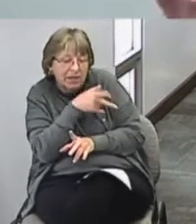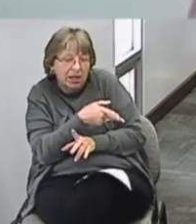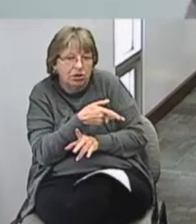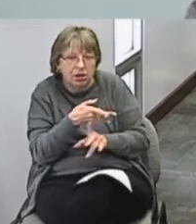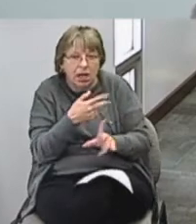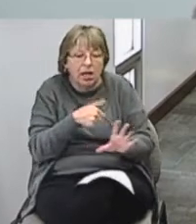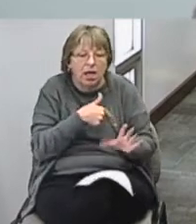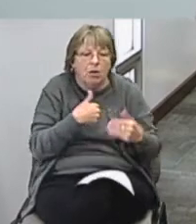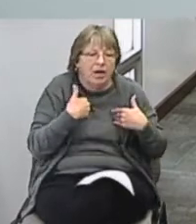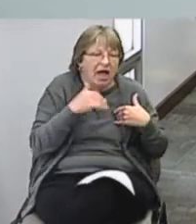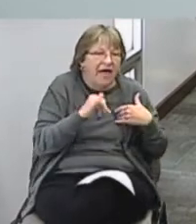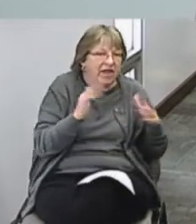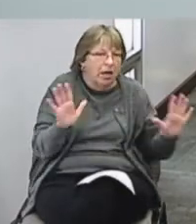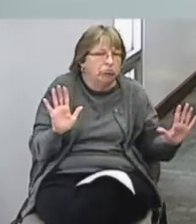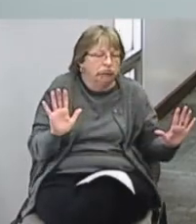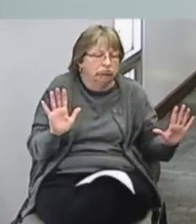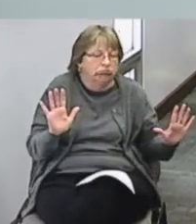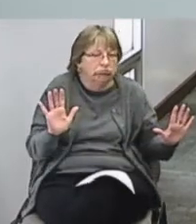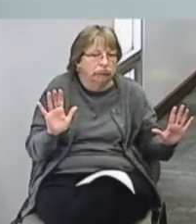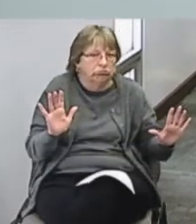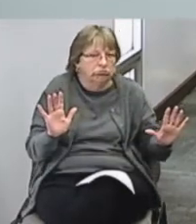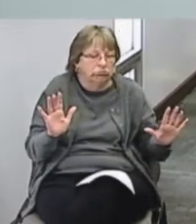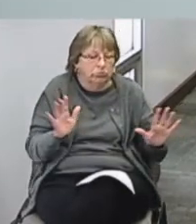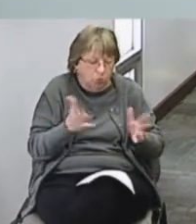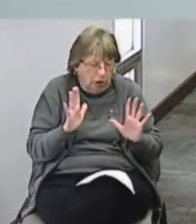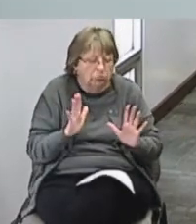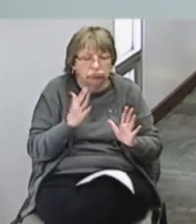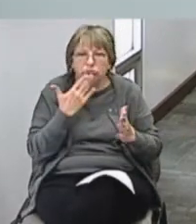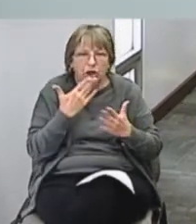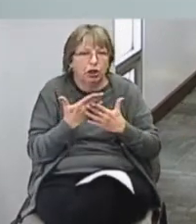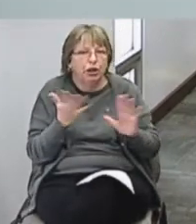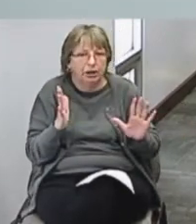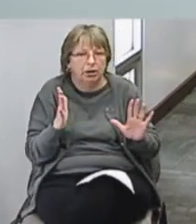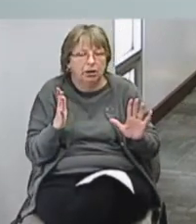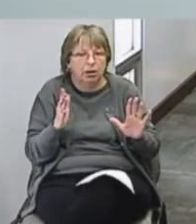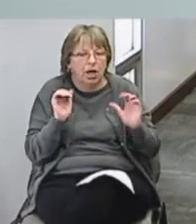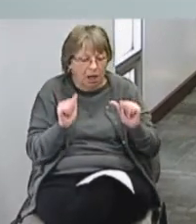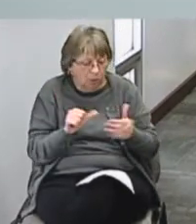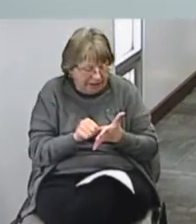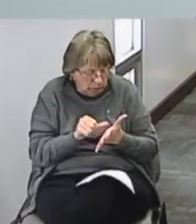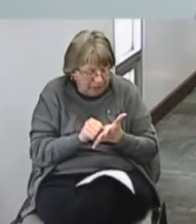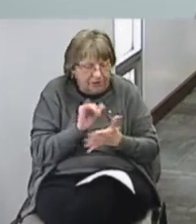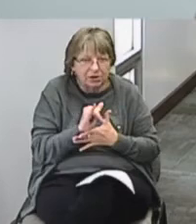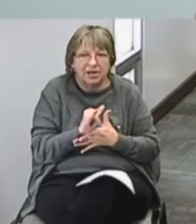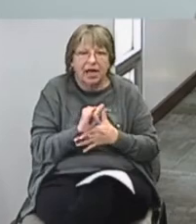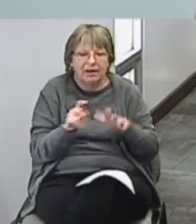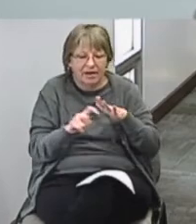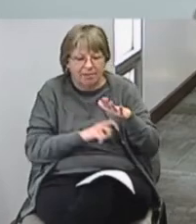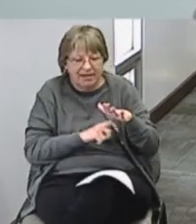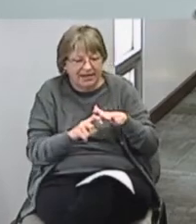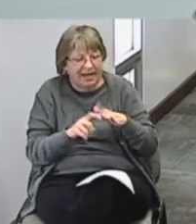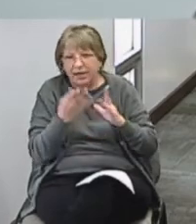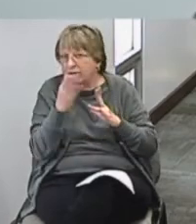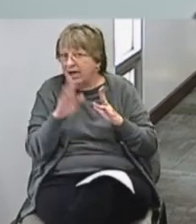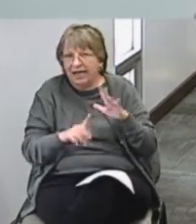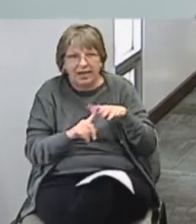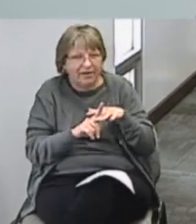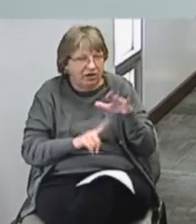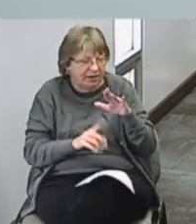And we have all those. Right. And we're able to research those. They've been scanned so they can never